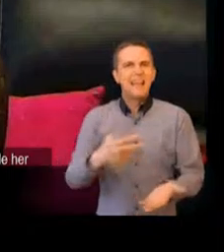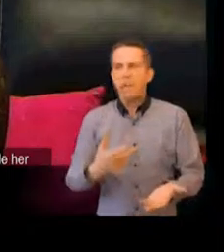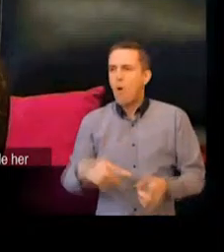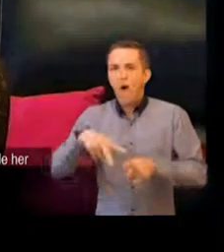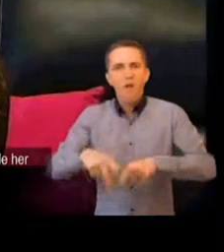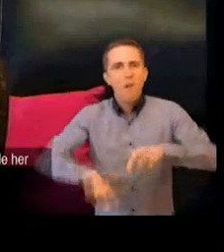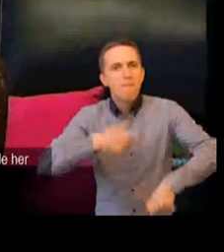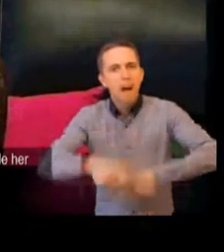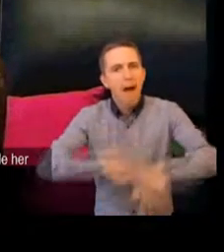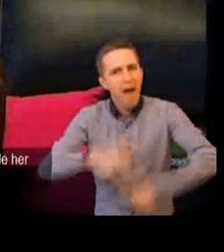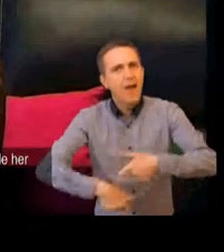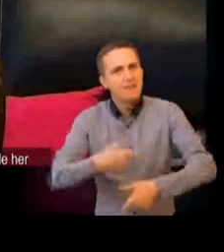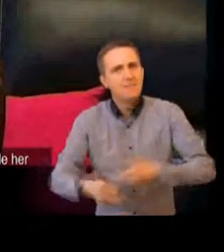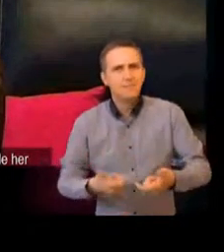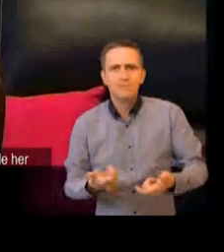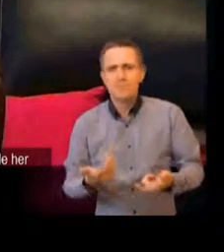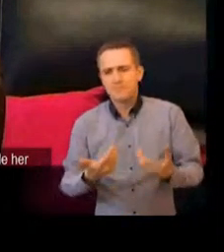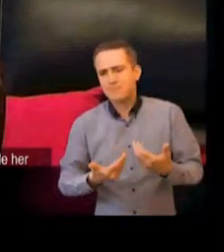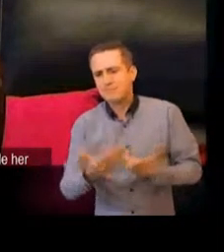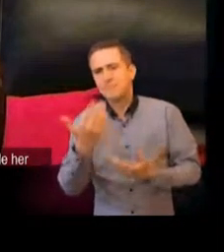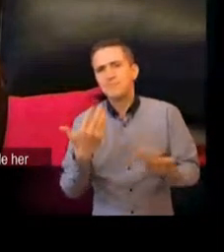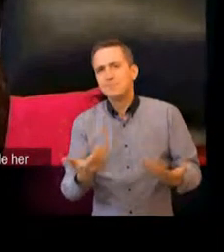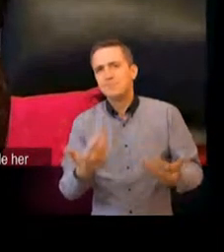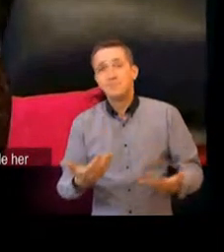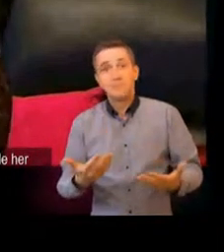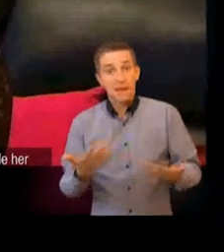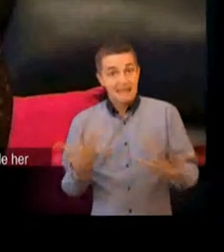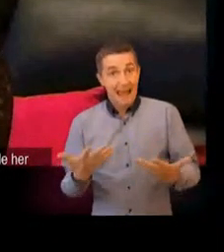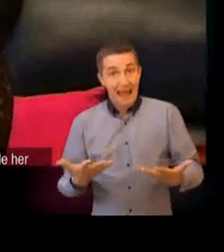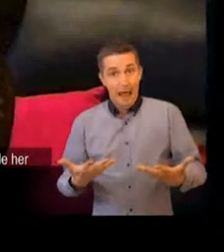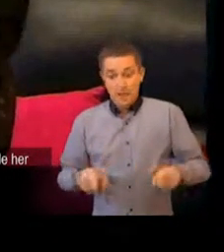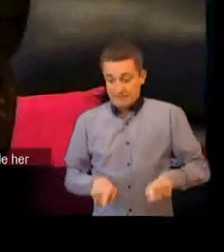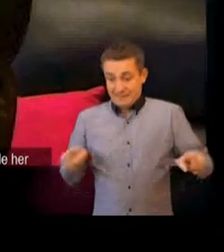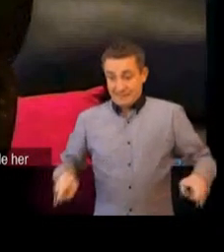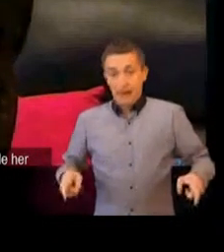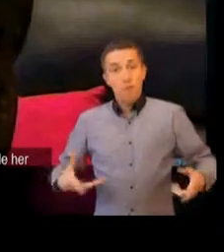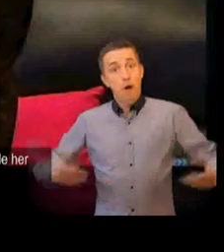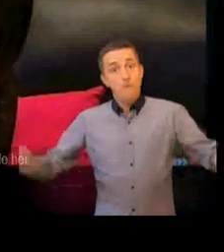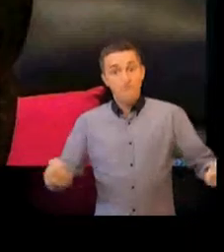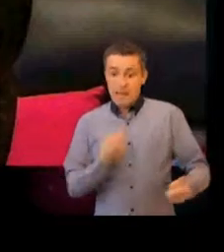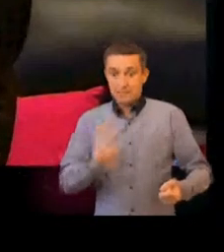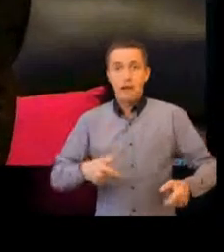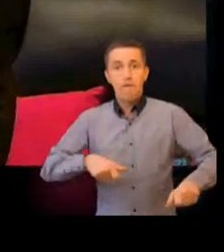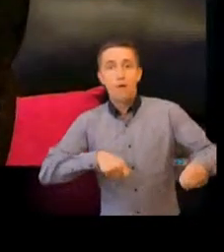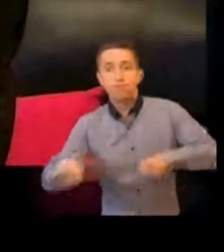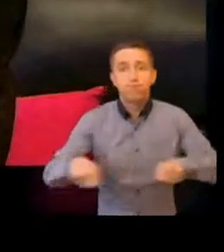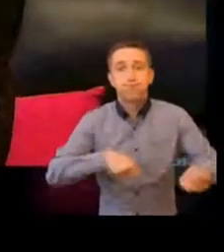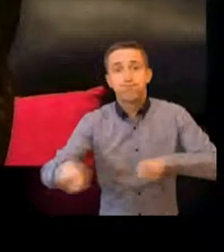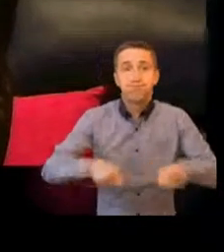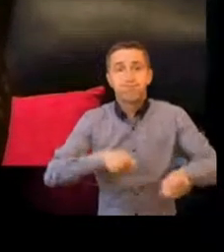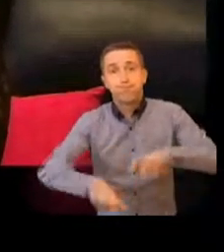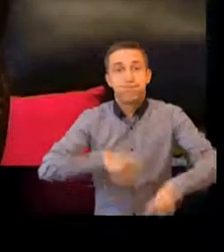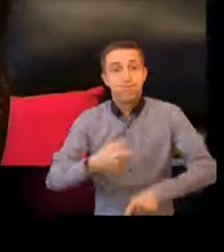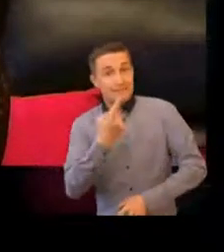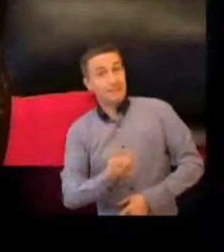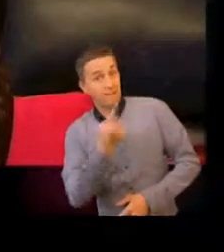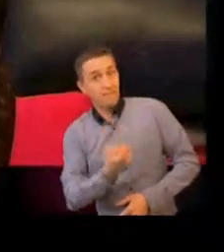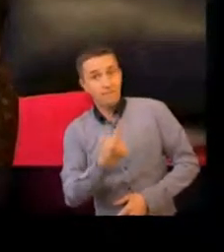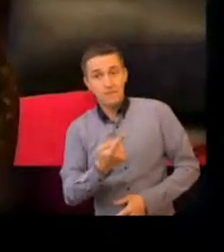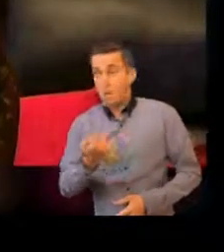Trying to think, torches. We've got a lot of torches. Mm-hmm. Just lying around, okay, everywhere. Aye, just kind of lights.